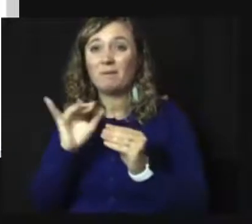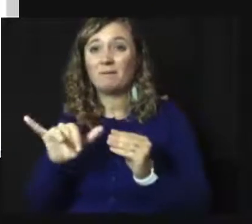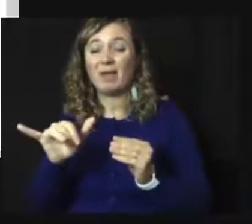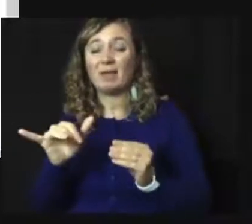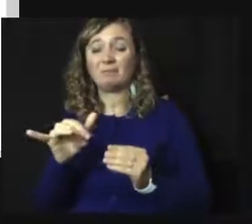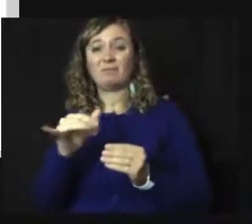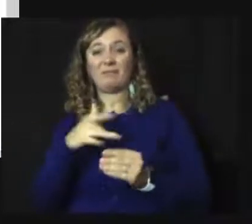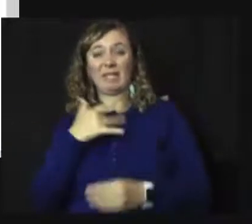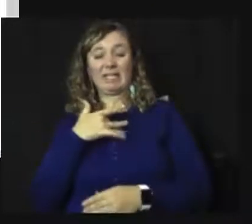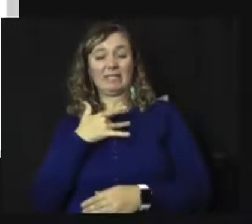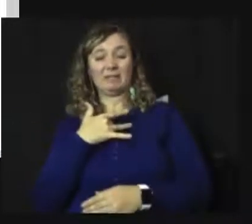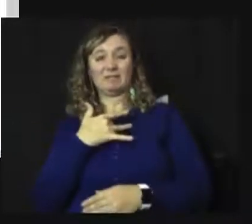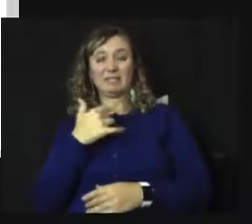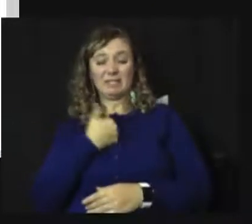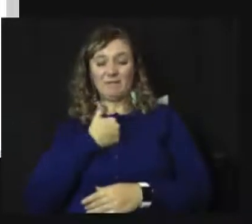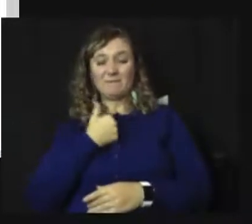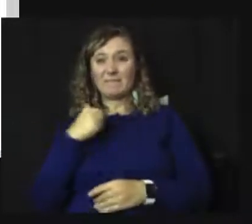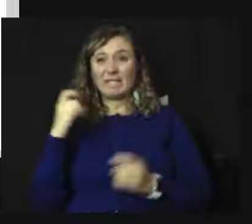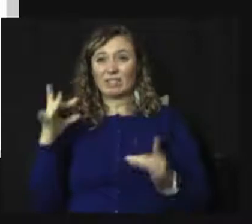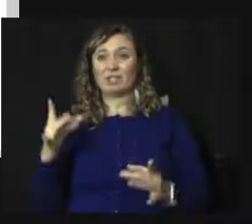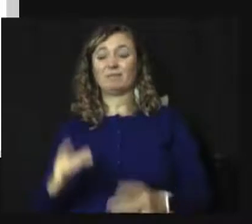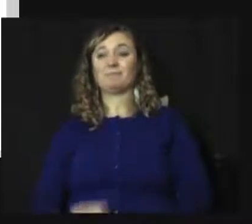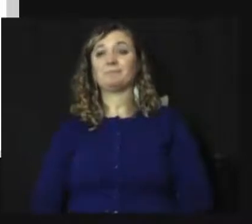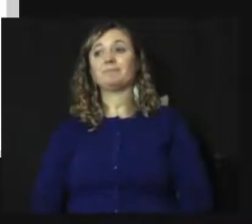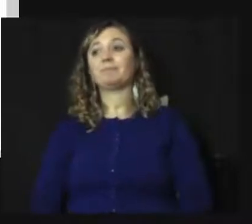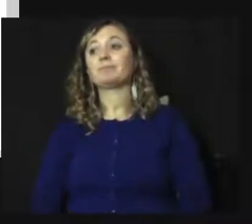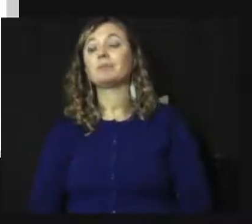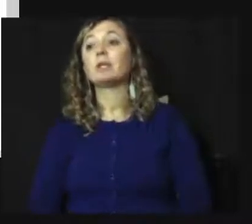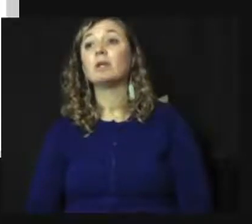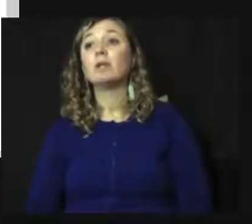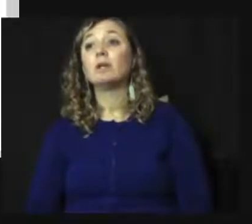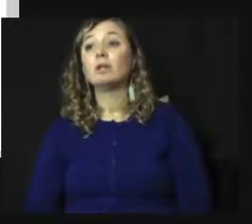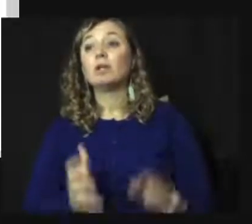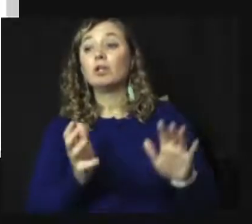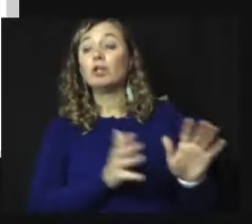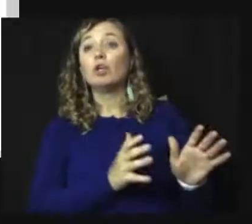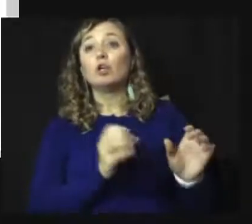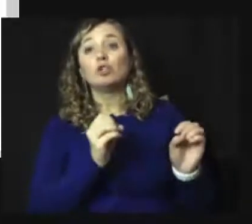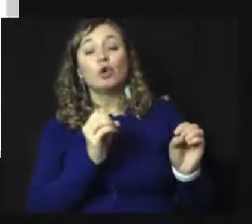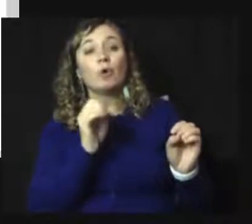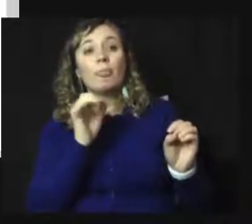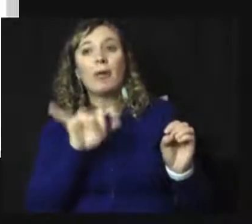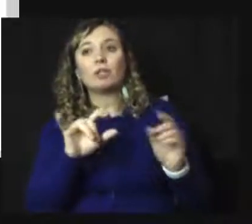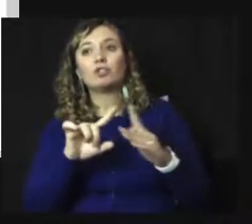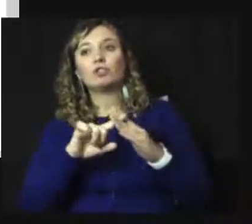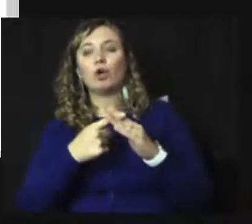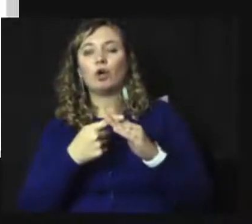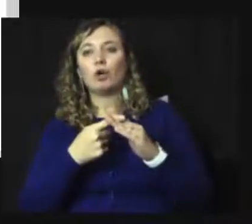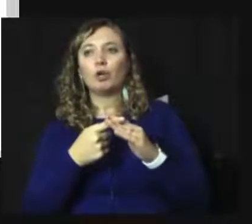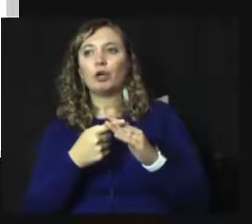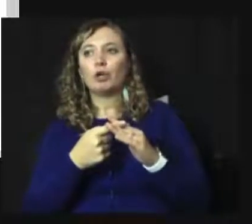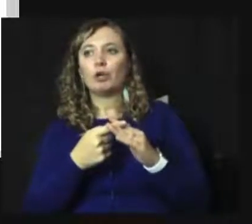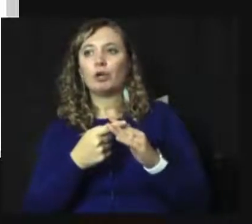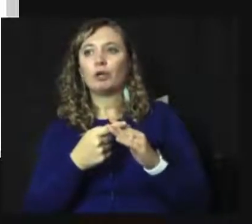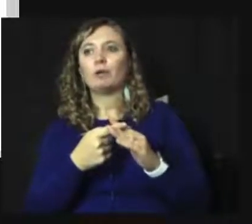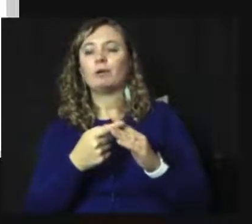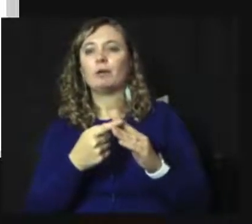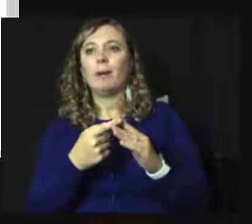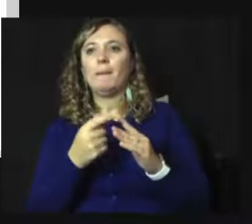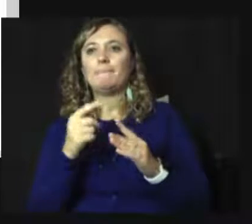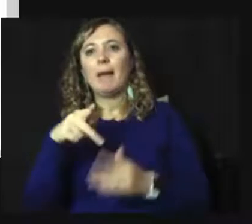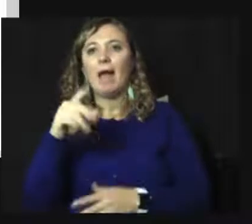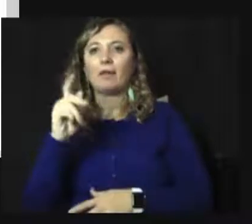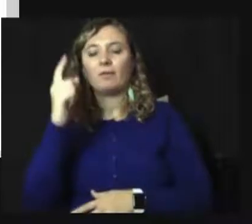So in the starter kit resource pack that I have, there's a couple of articles kind of related to this as well that just talk a bit